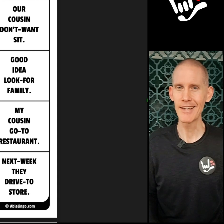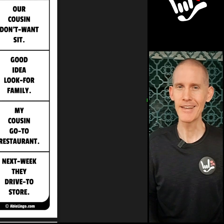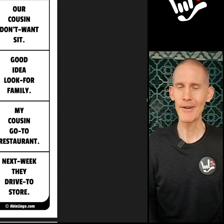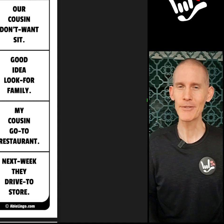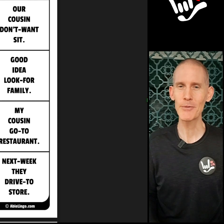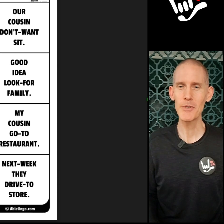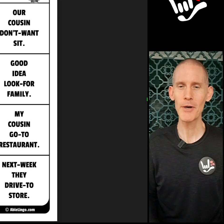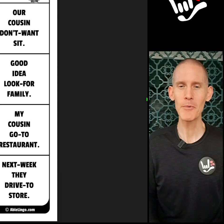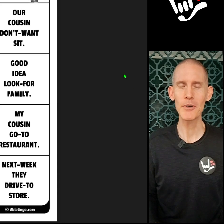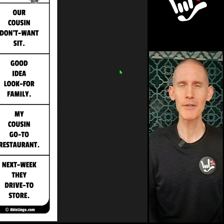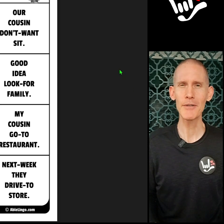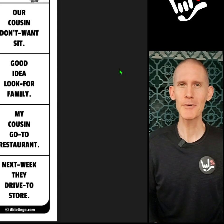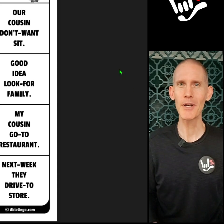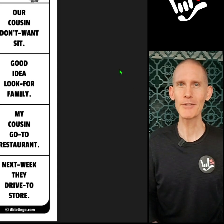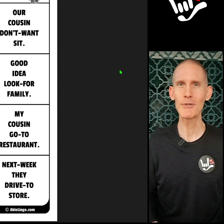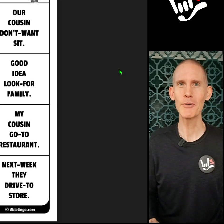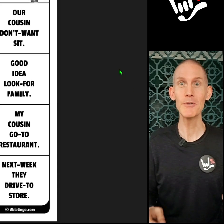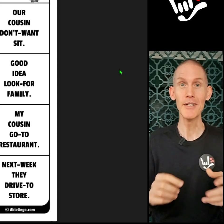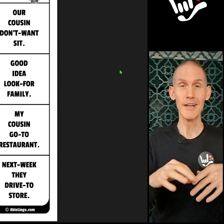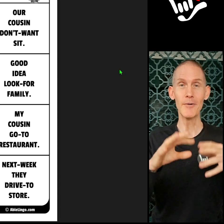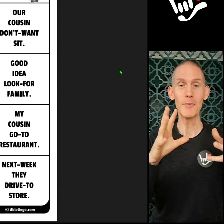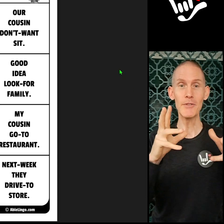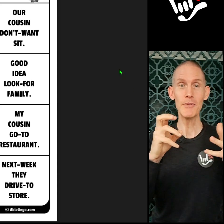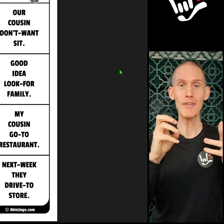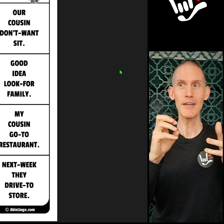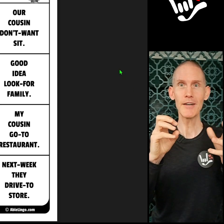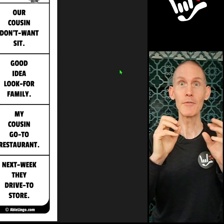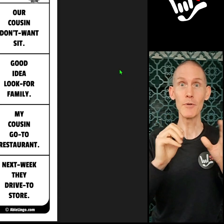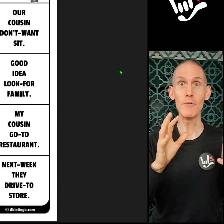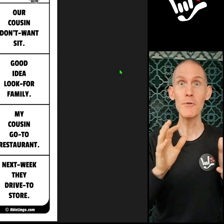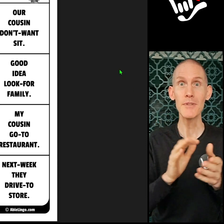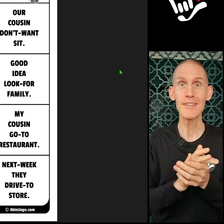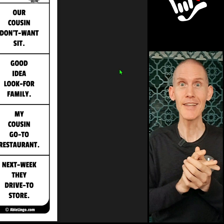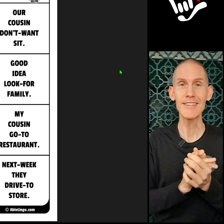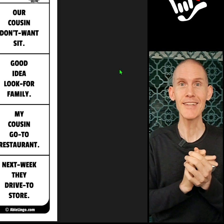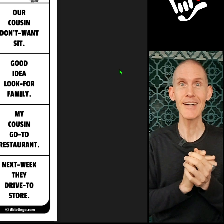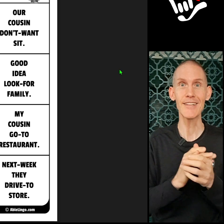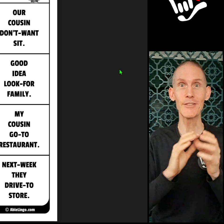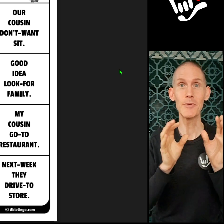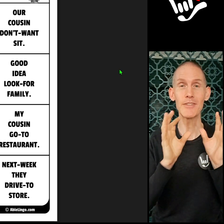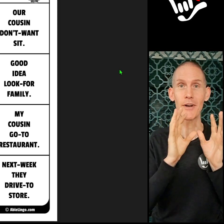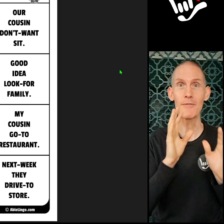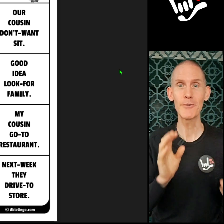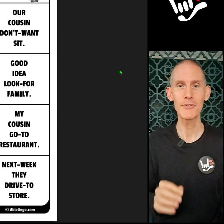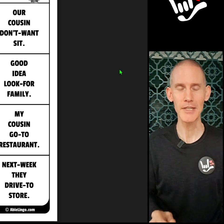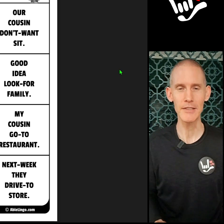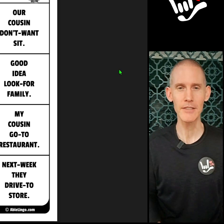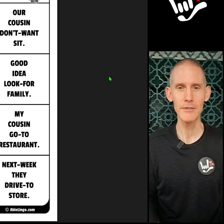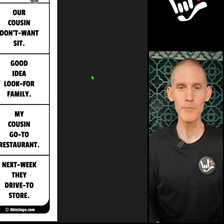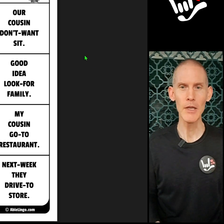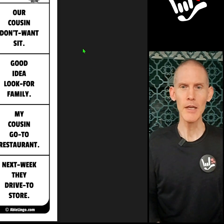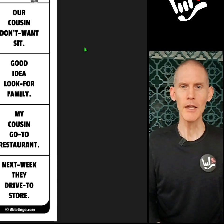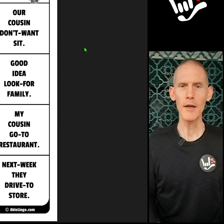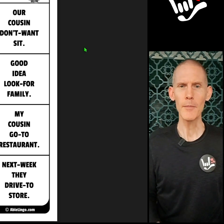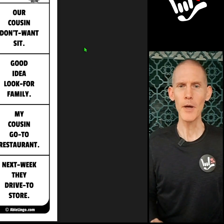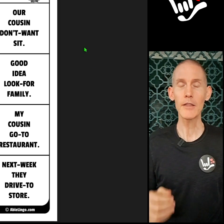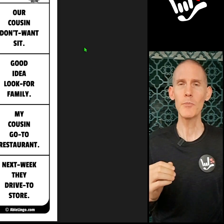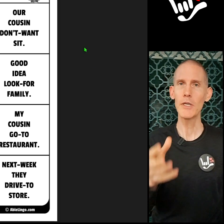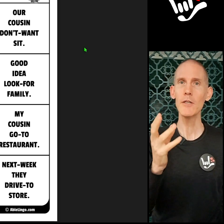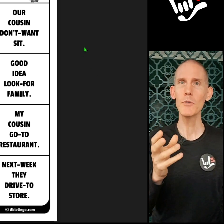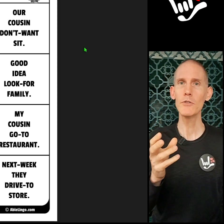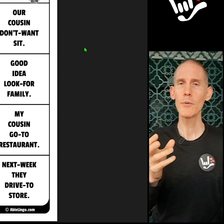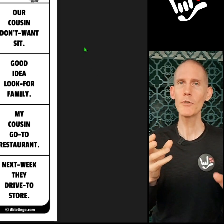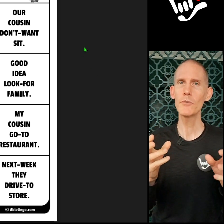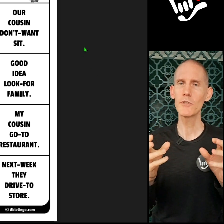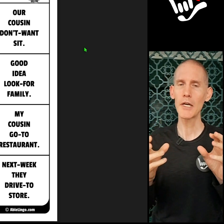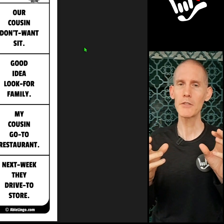sentences. Now this will become more clear when I show you, when we do the review and the testing, because you'll be signing full sentences. At the